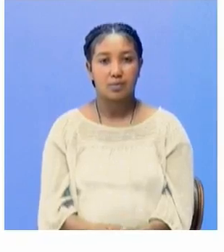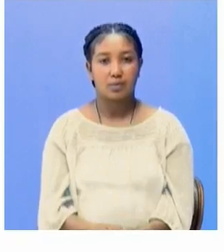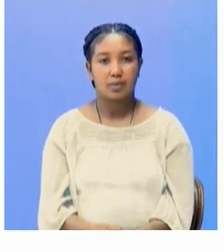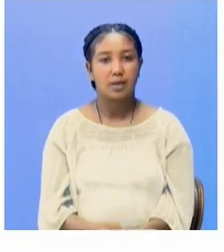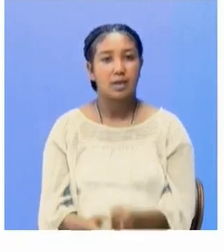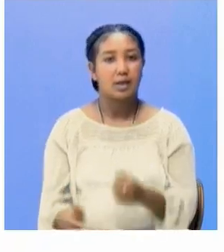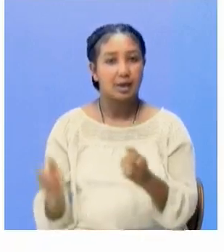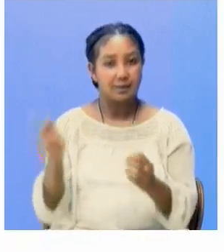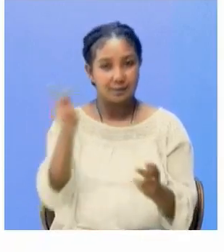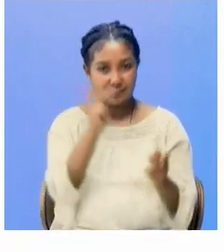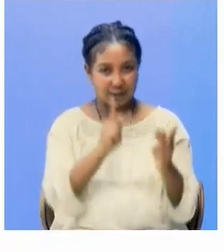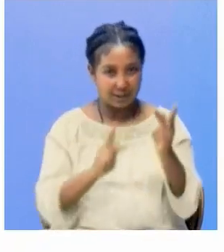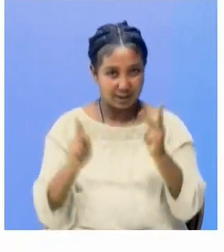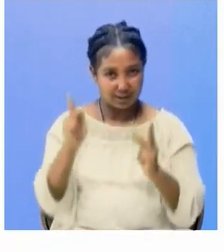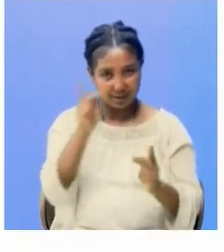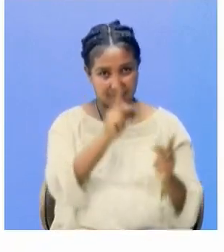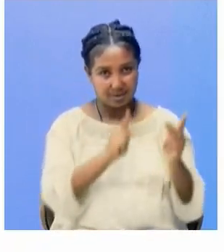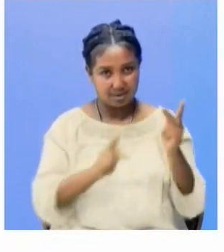visit